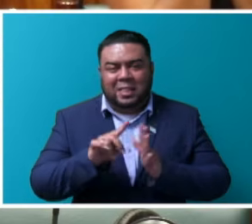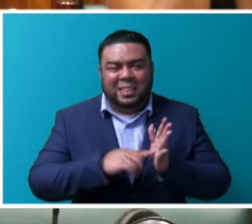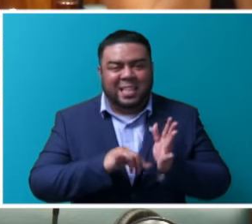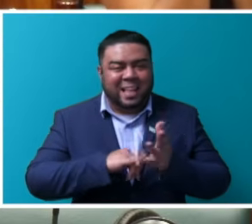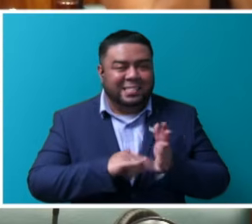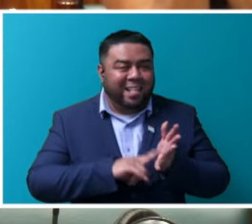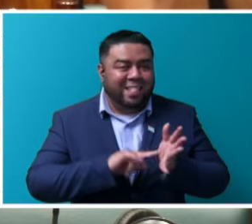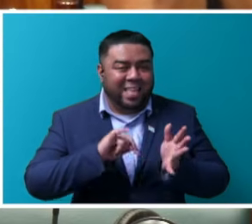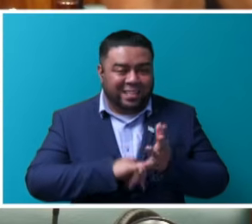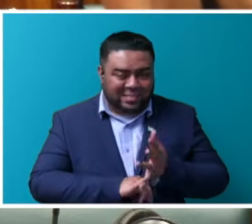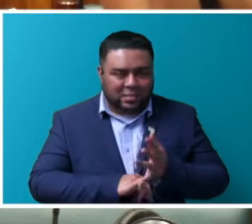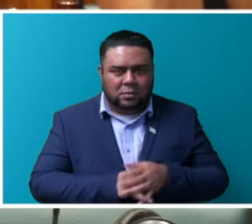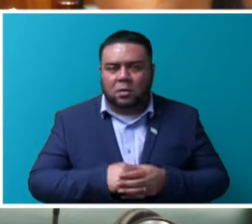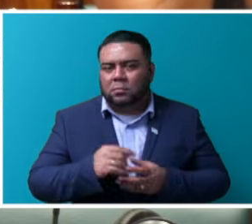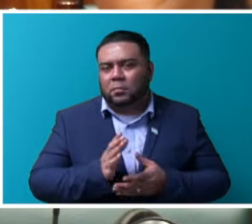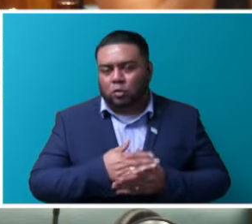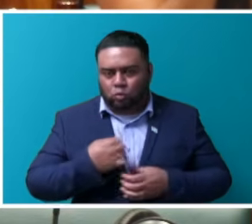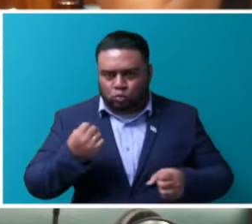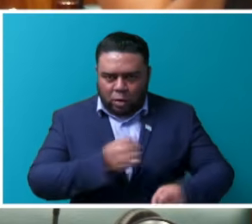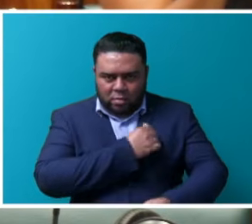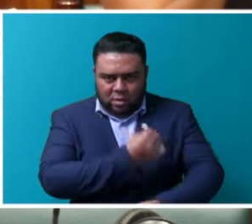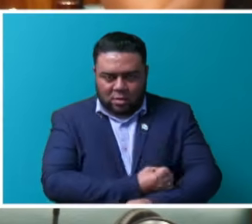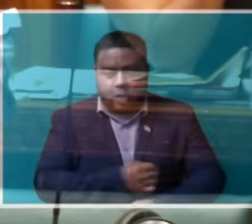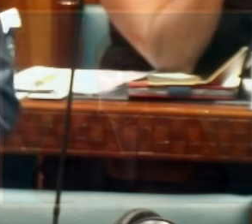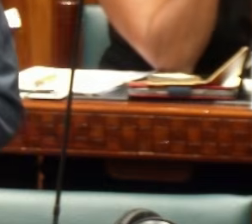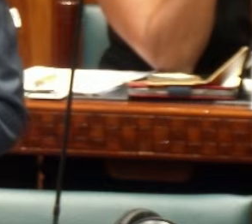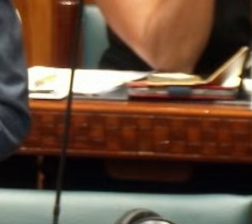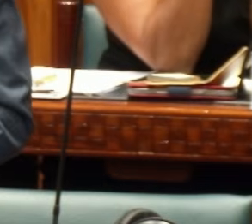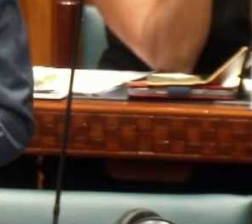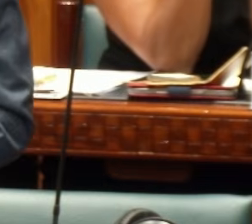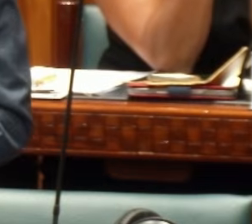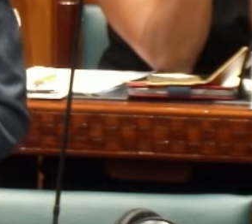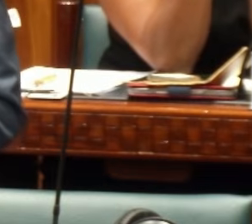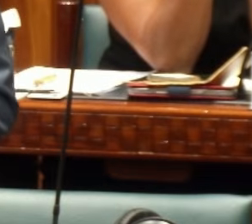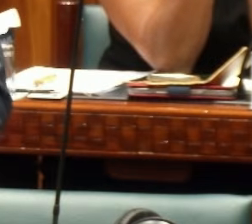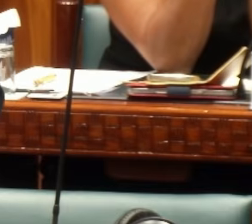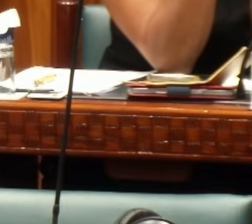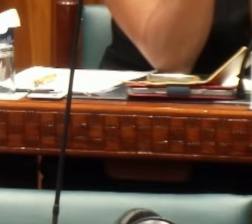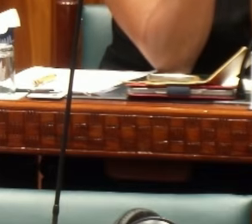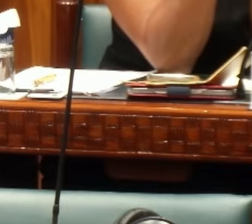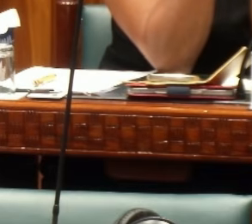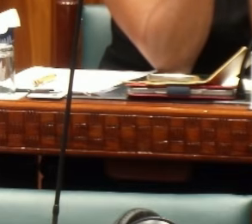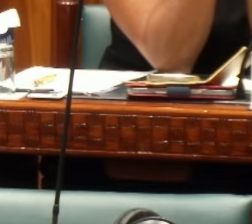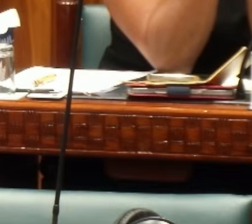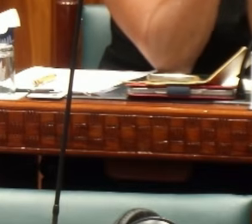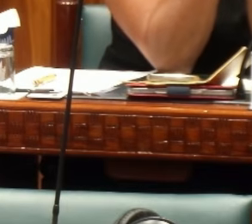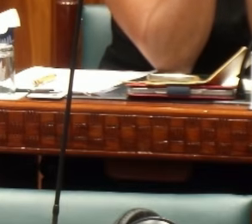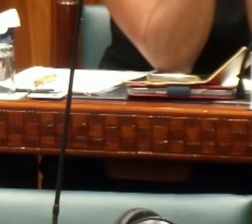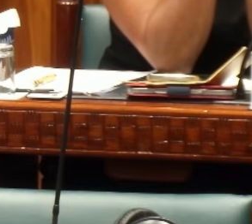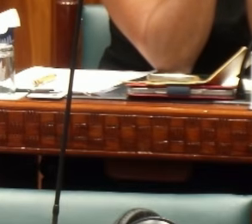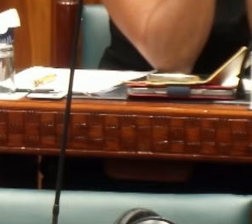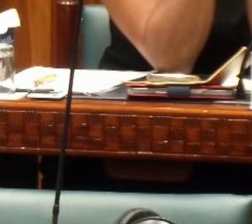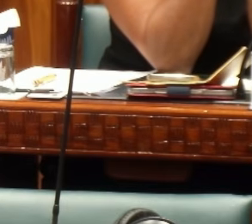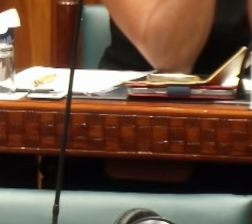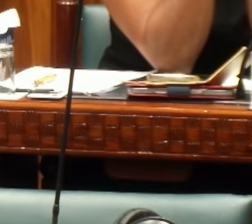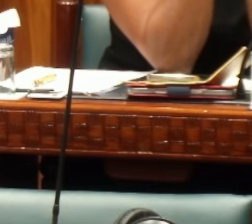again, is to strengthen its overall governance and compliance frameworks by introducing